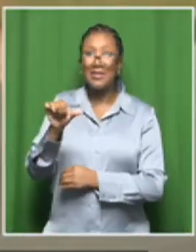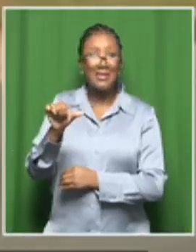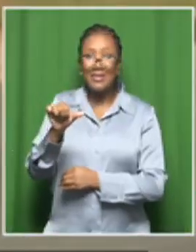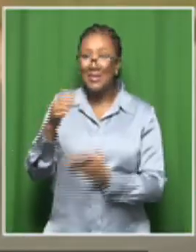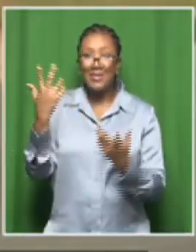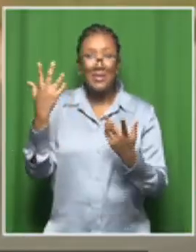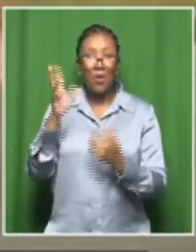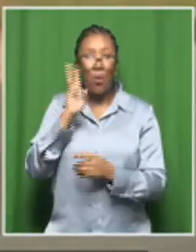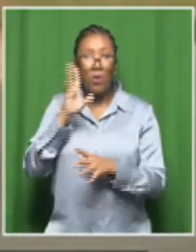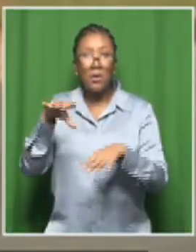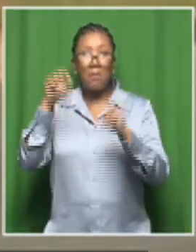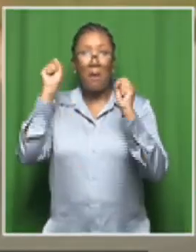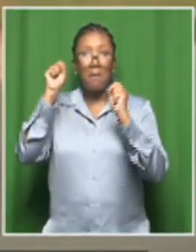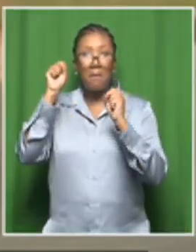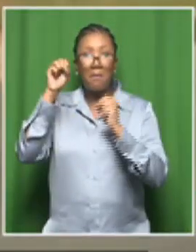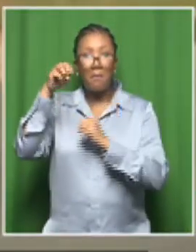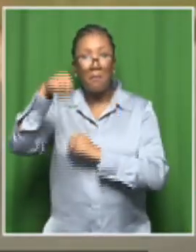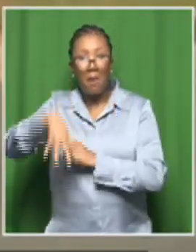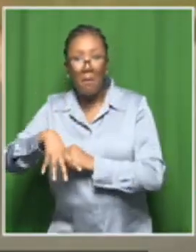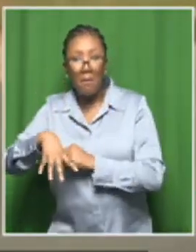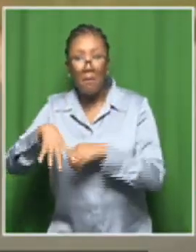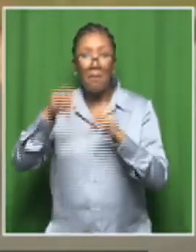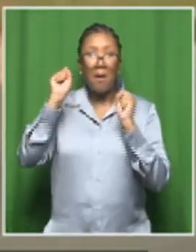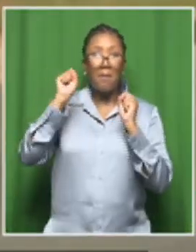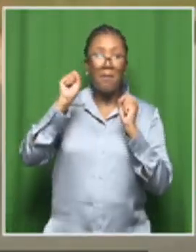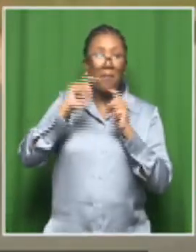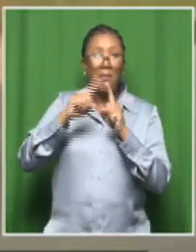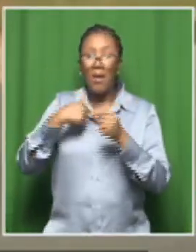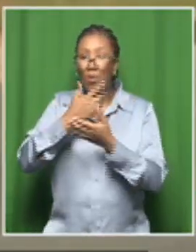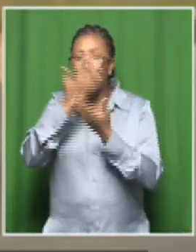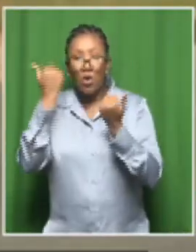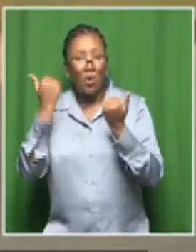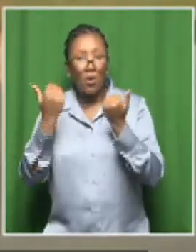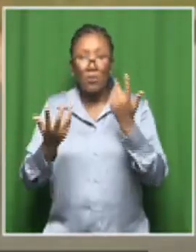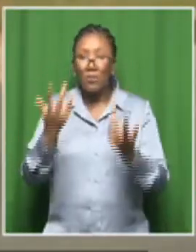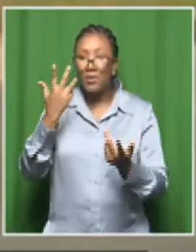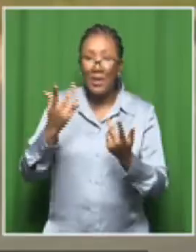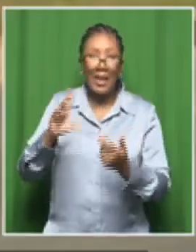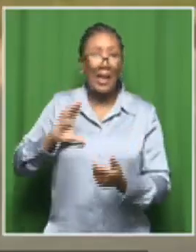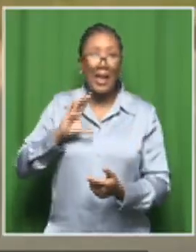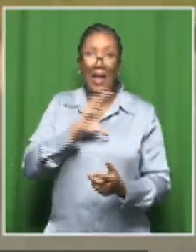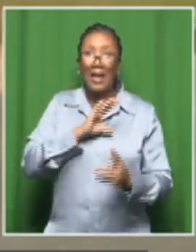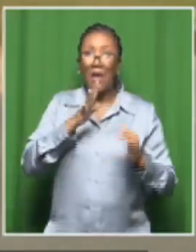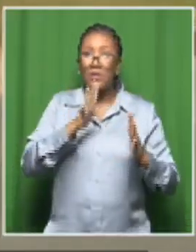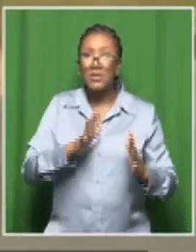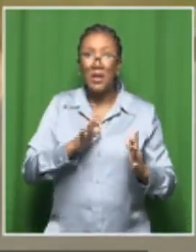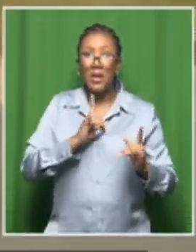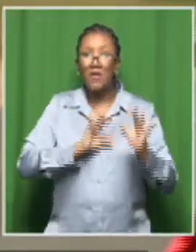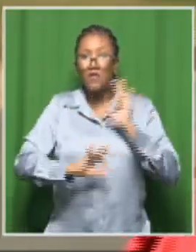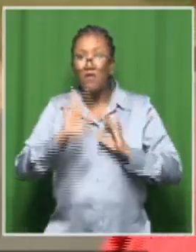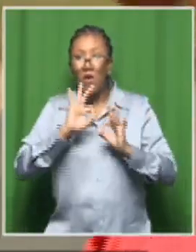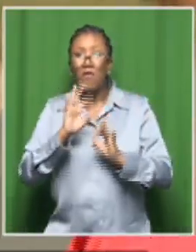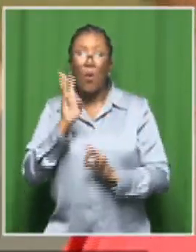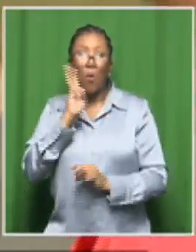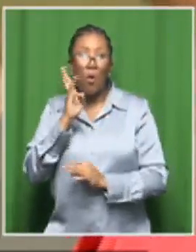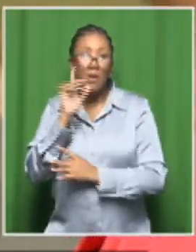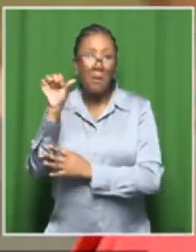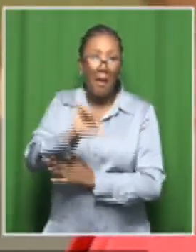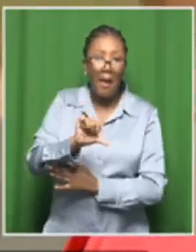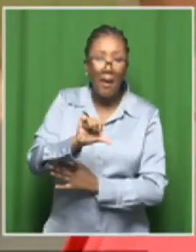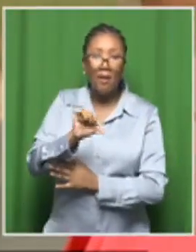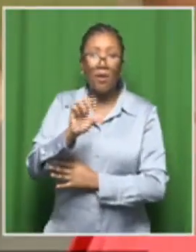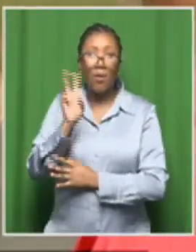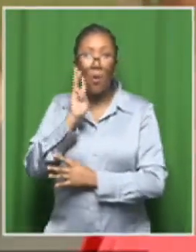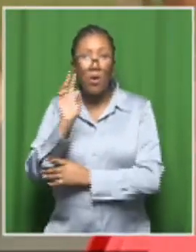water comes and goes. We don't know what to do anymore because, the councils tell us, the water's coming. Oh, is the water